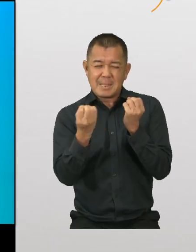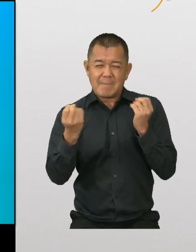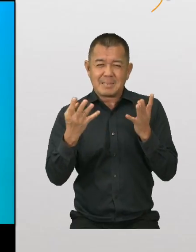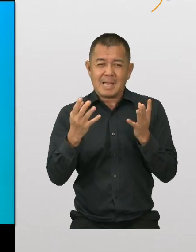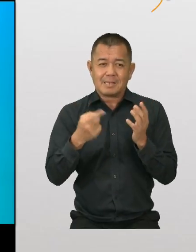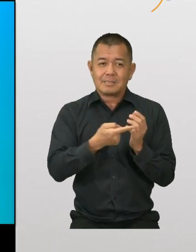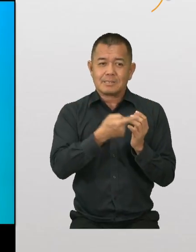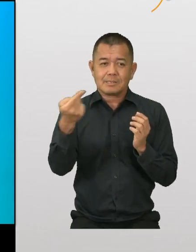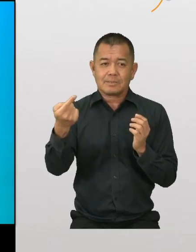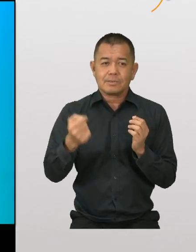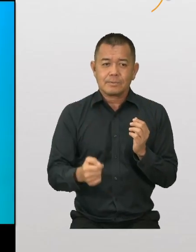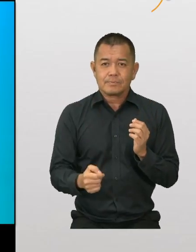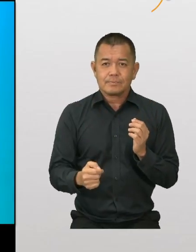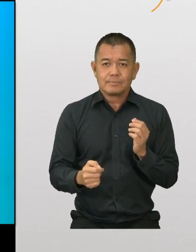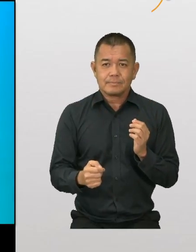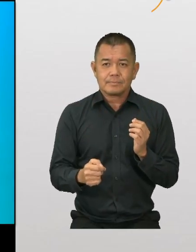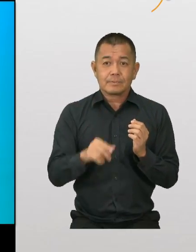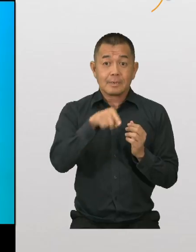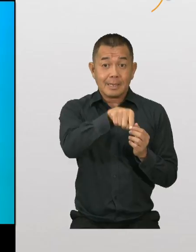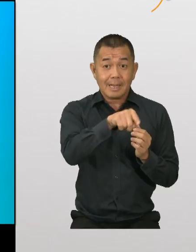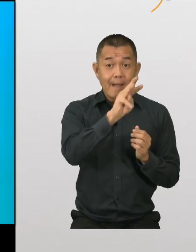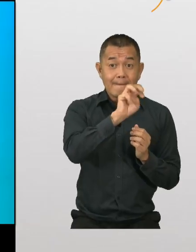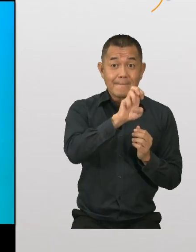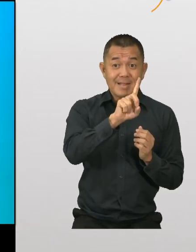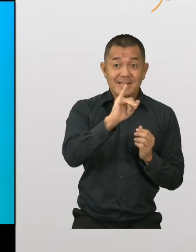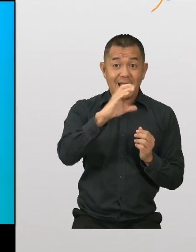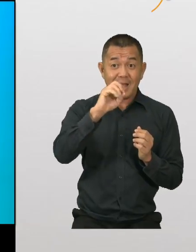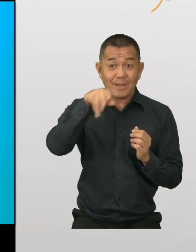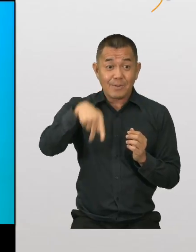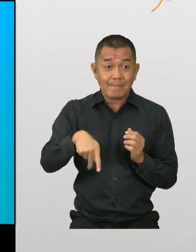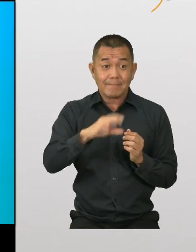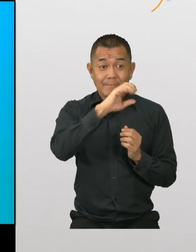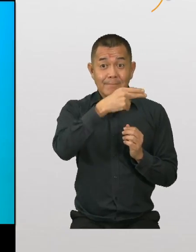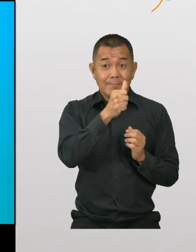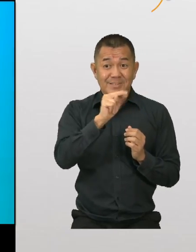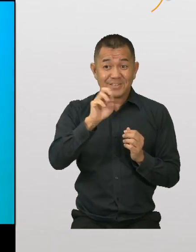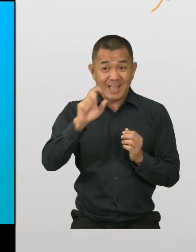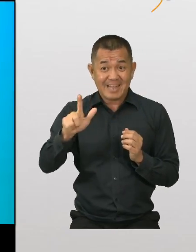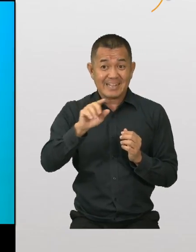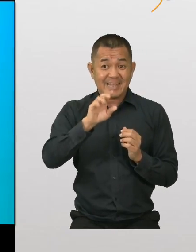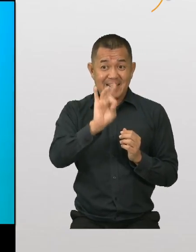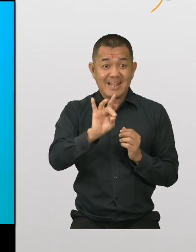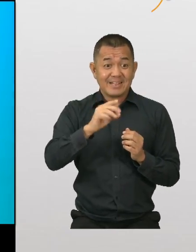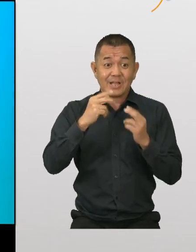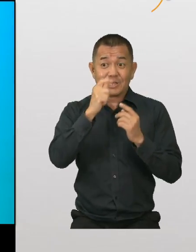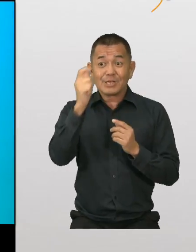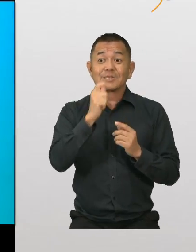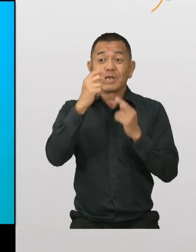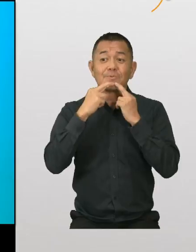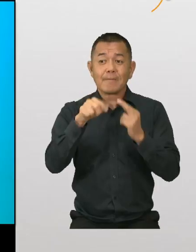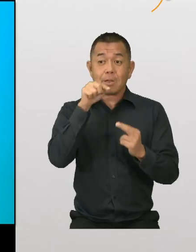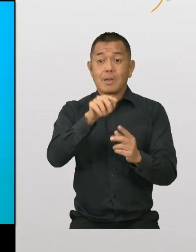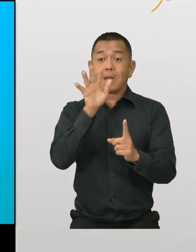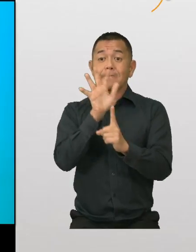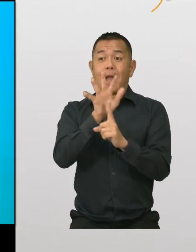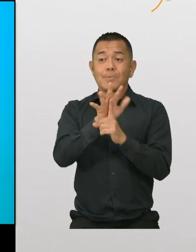Report has a popular series of documentaries where we connect, introducing hawker culture. It's very